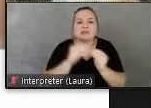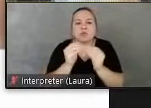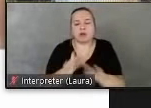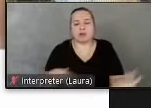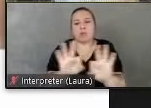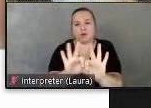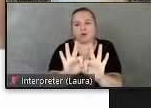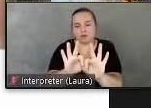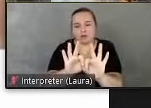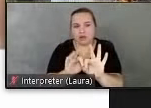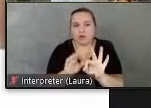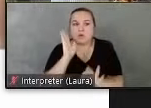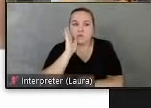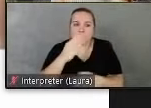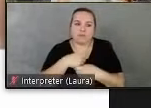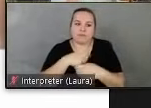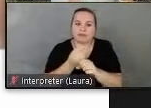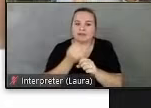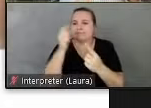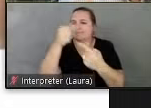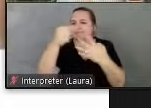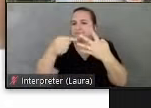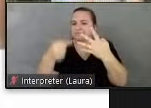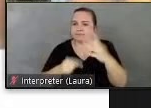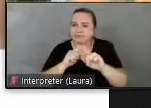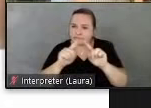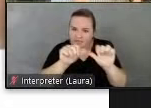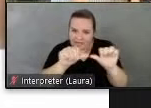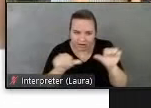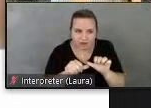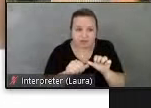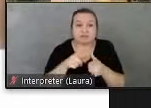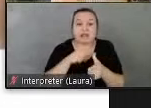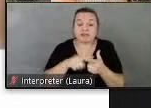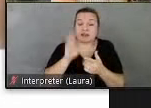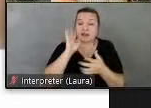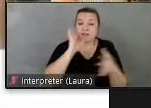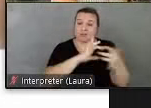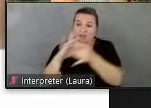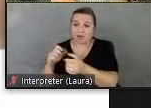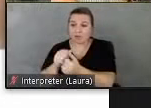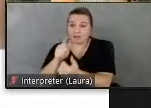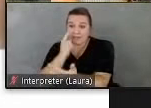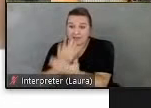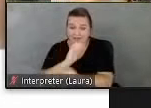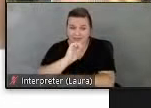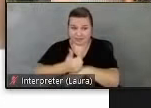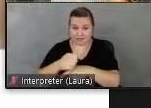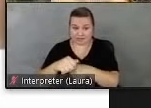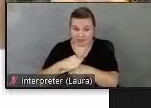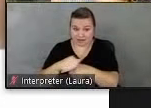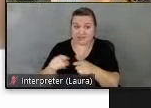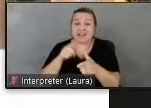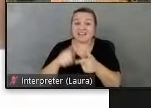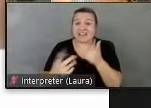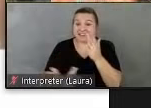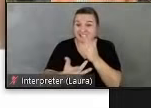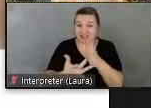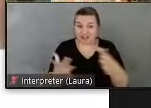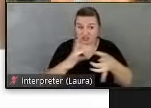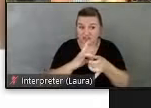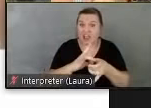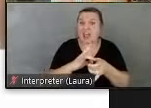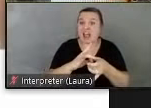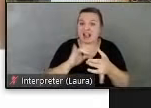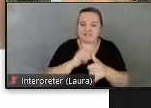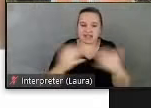a reinforcement for us. And I'm going to tie that to an evidence-based practice and actually technology, which actually is a bit combined to